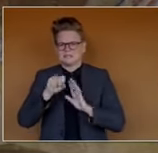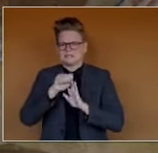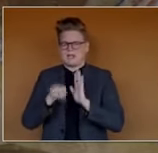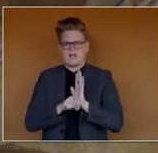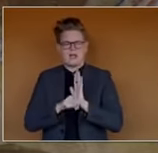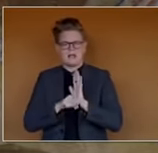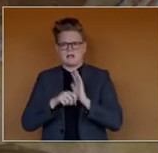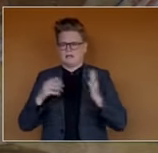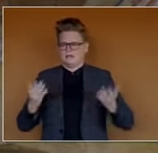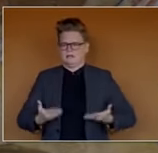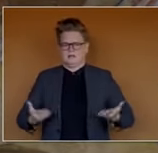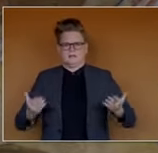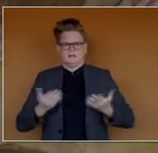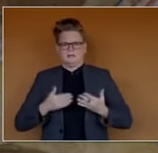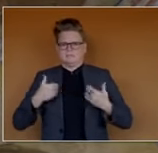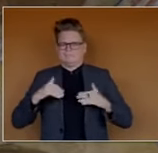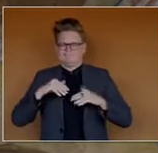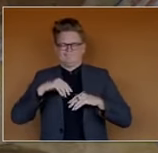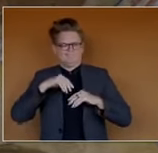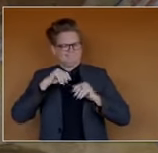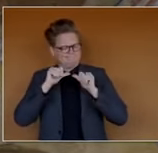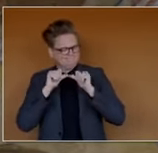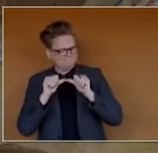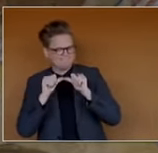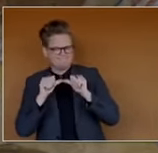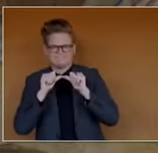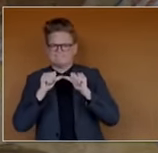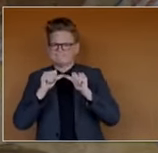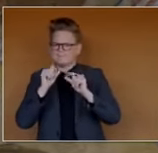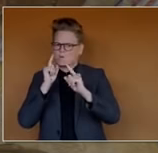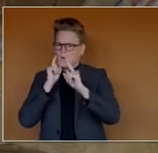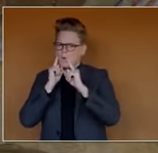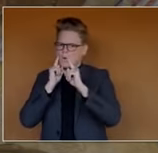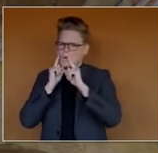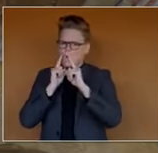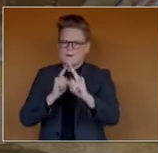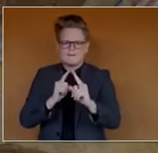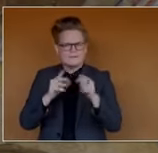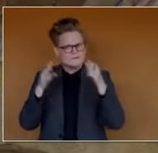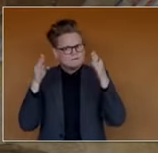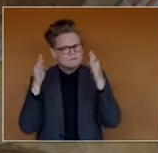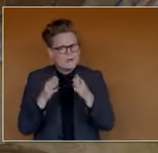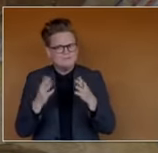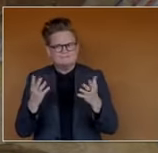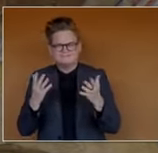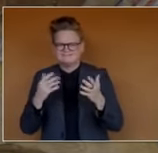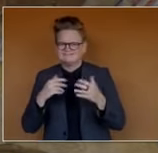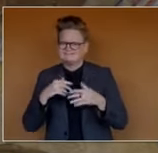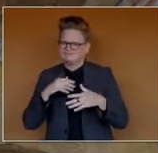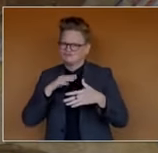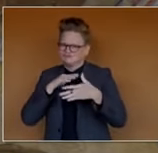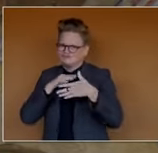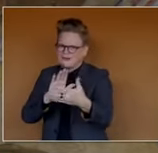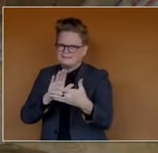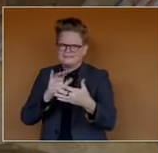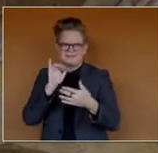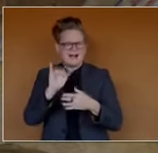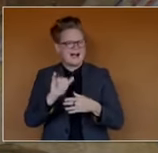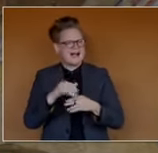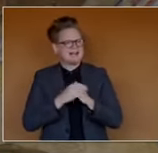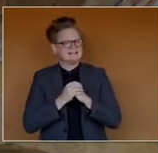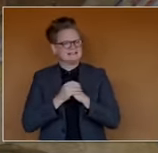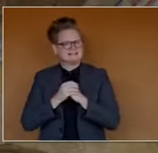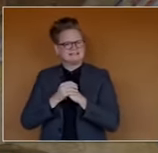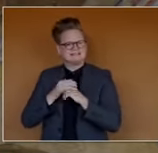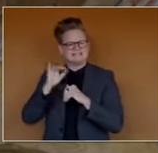deliberative, very intentional in moving very focused way to address some of the most systemic and challenging issues in this state,